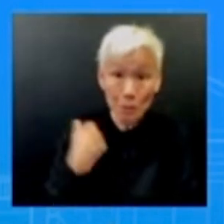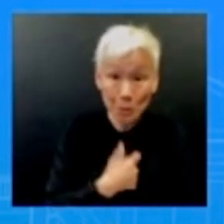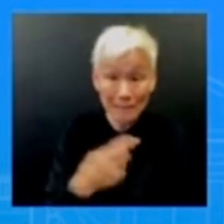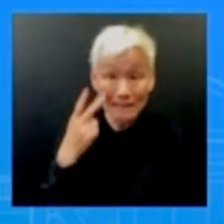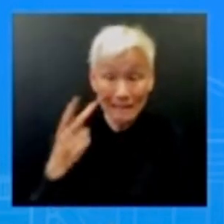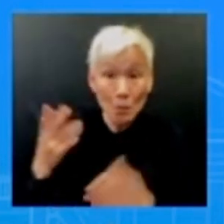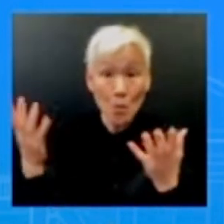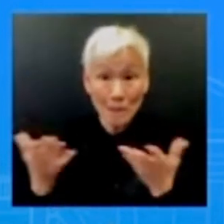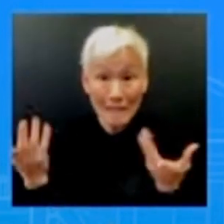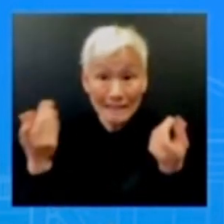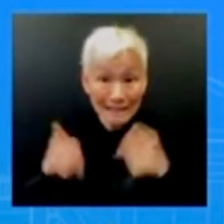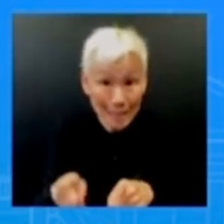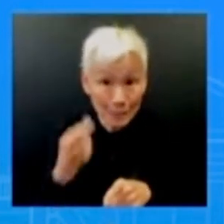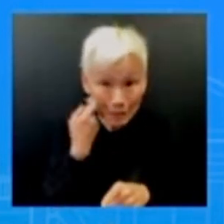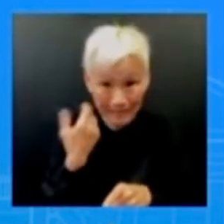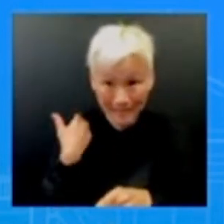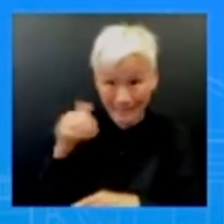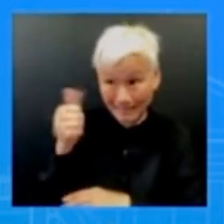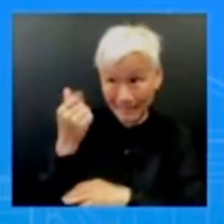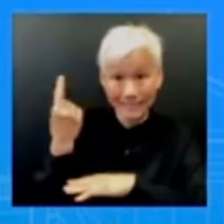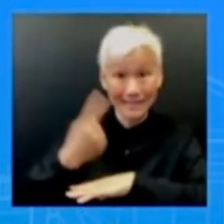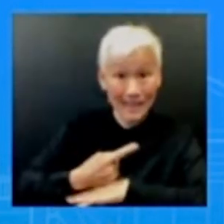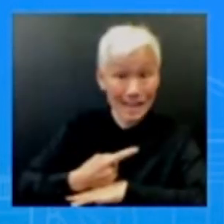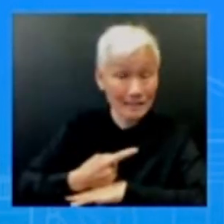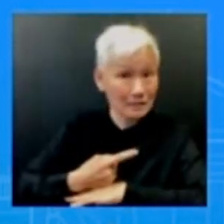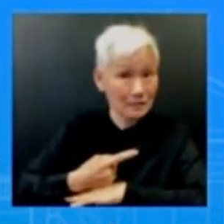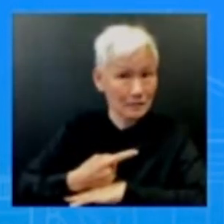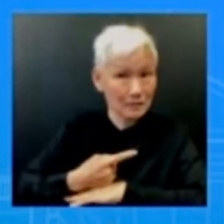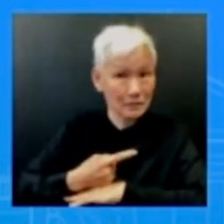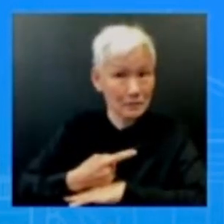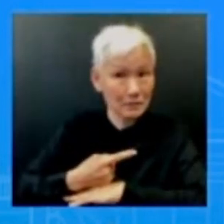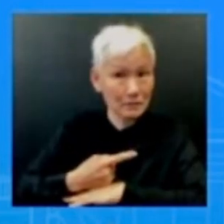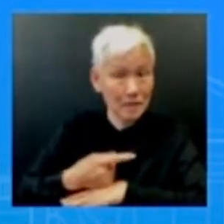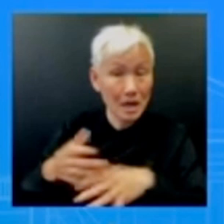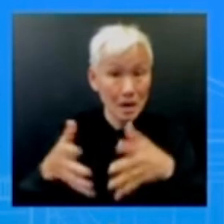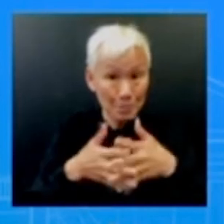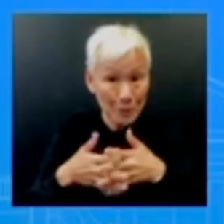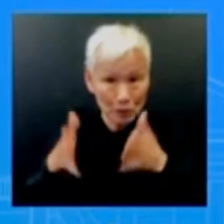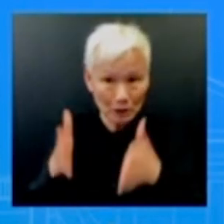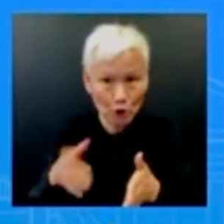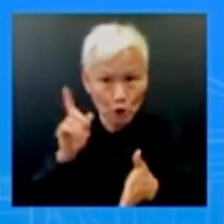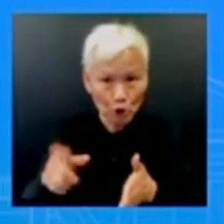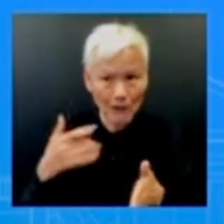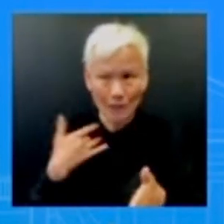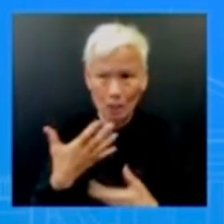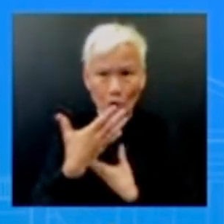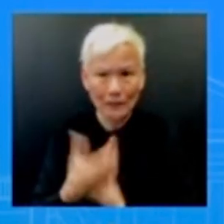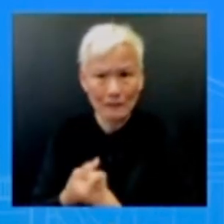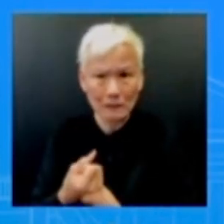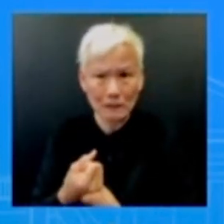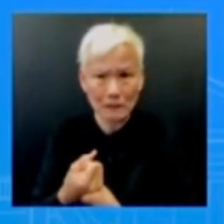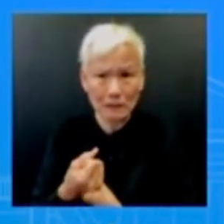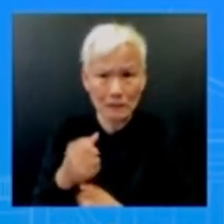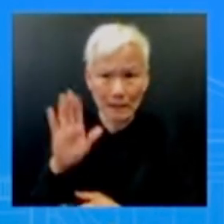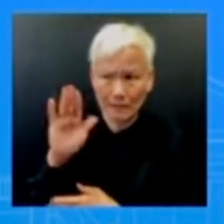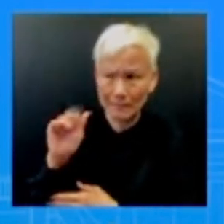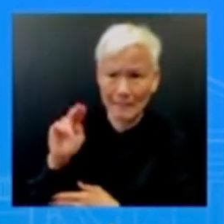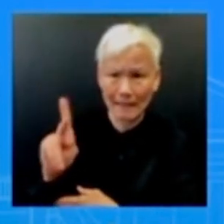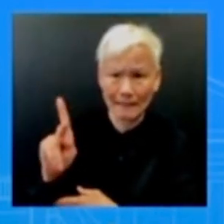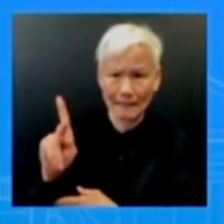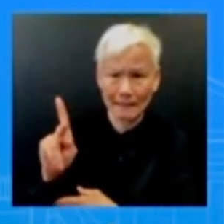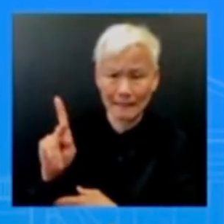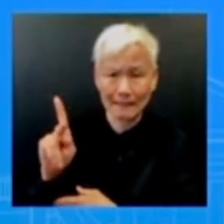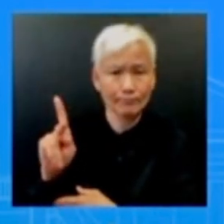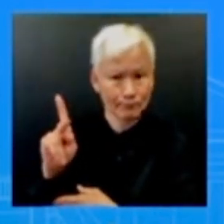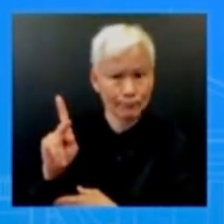days or so, I've lost count, but that Americans should have confidence, right? They should have confidence in the banking system, they should have confidence in the actions